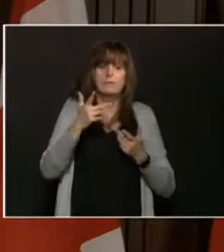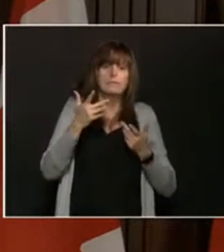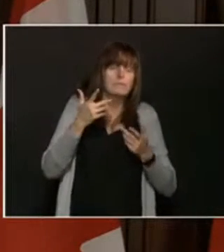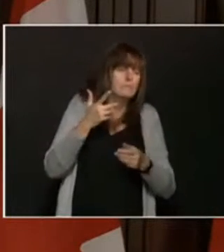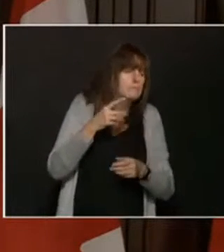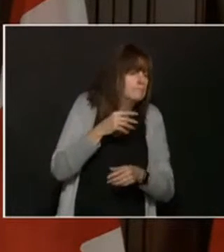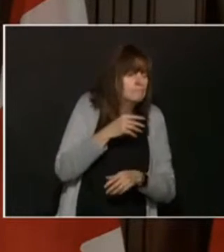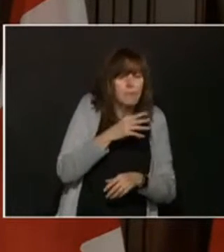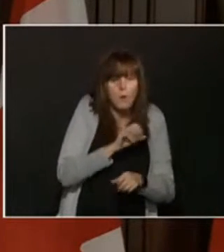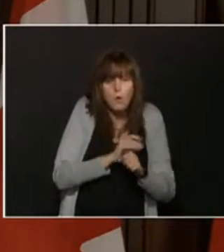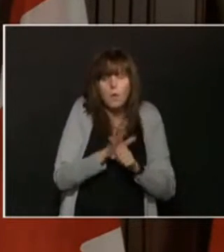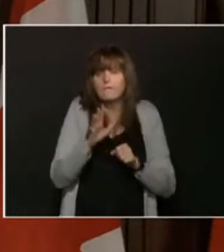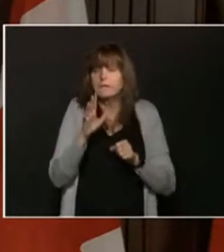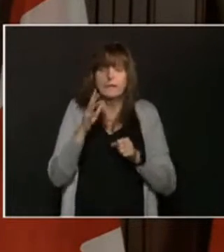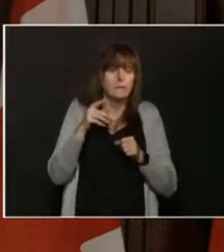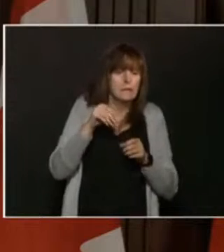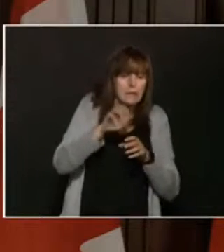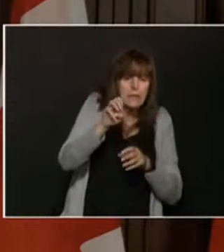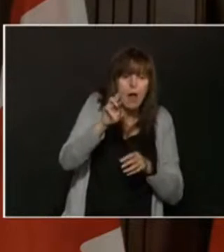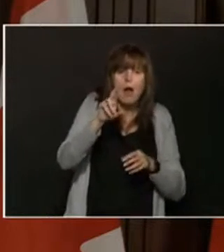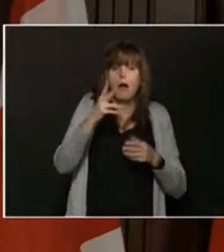or COVID units.